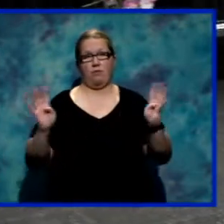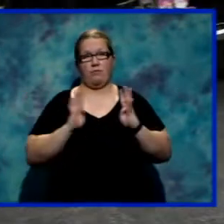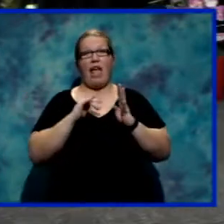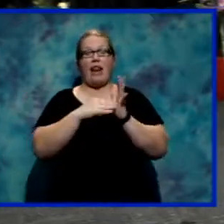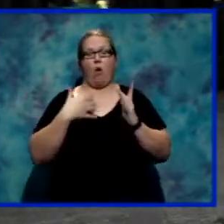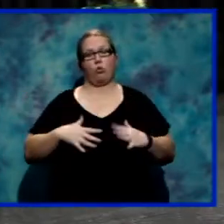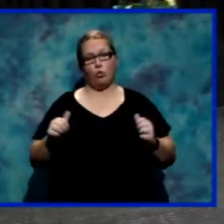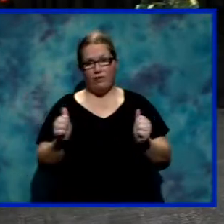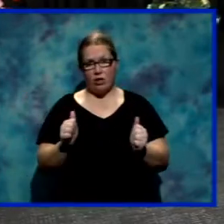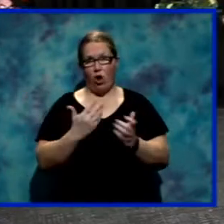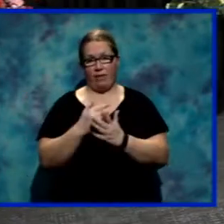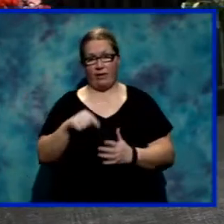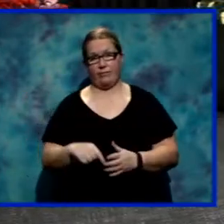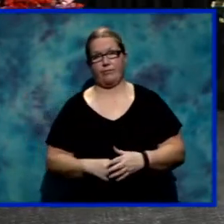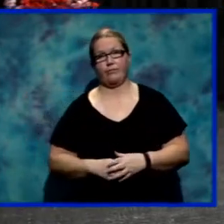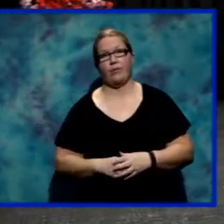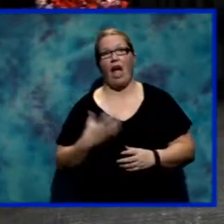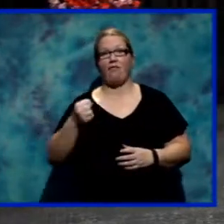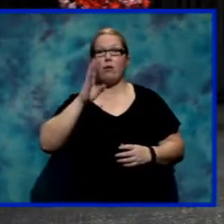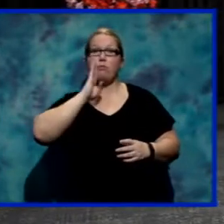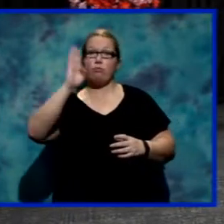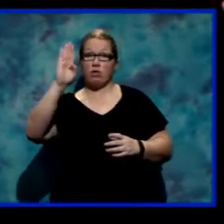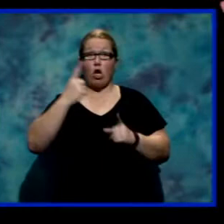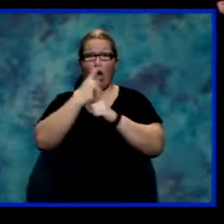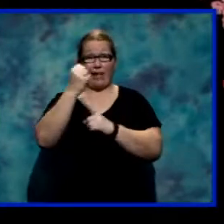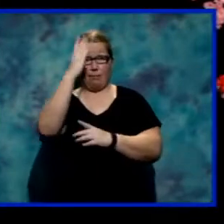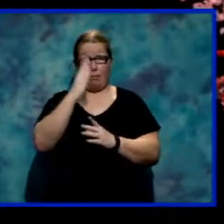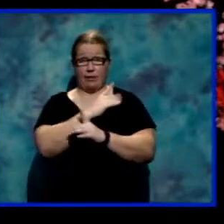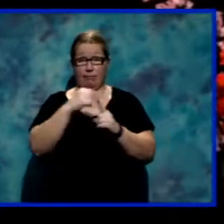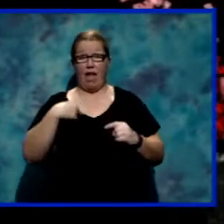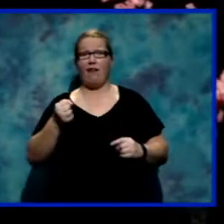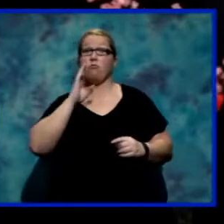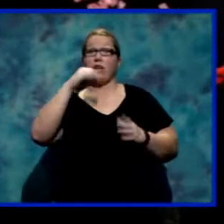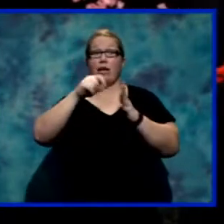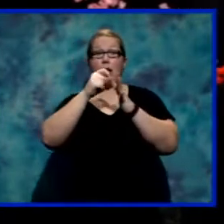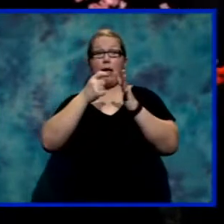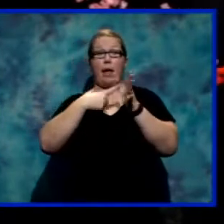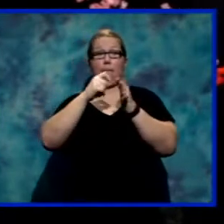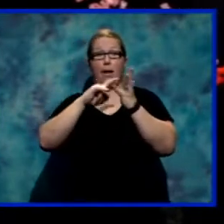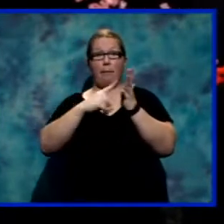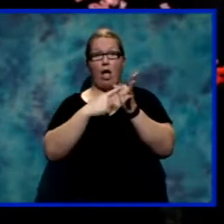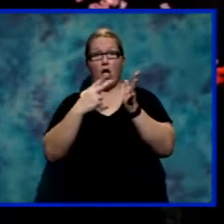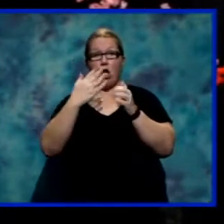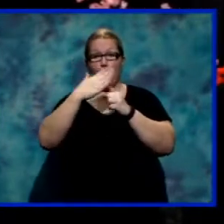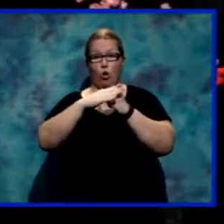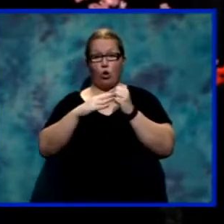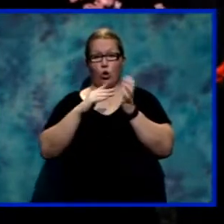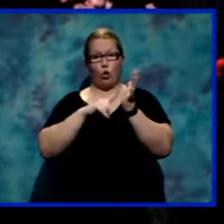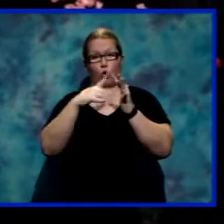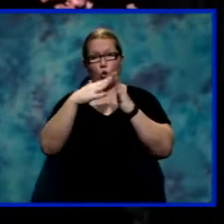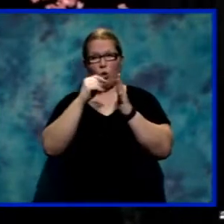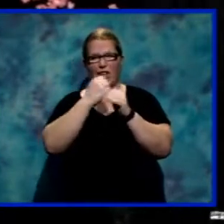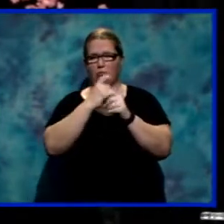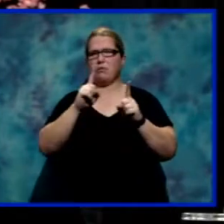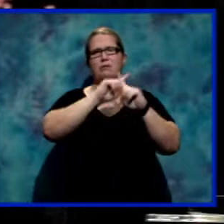Now listen to this. I have preached in Papua New Guinea. God has blessed me. I have preached in Papua New Guinea, in Africa, in the South Pacific, in